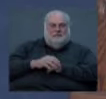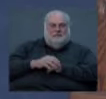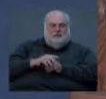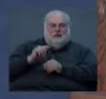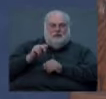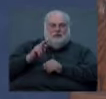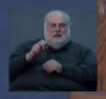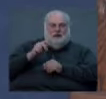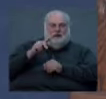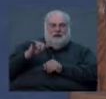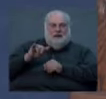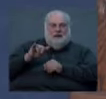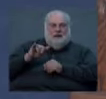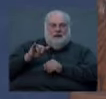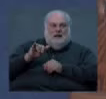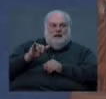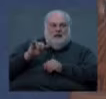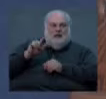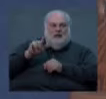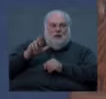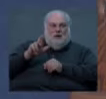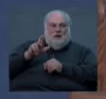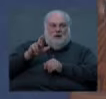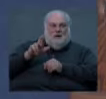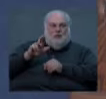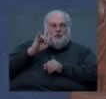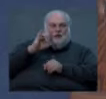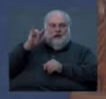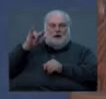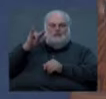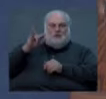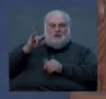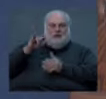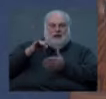I'm Trinity Abdikalik. I go to Little Rock Christian, and I'm going to the Air Force Academy.